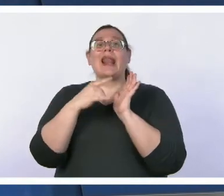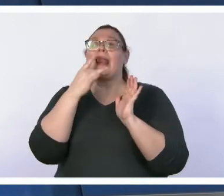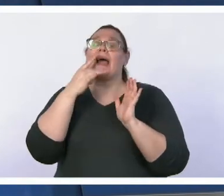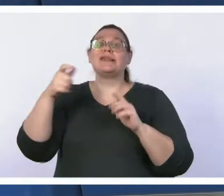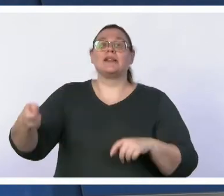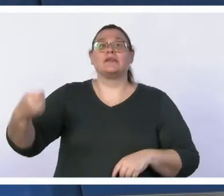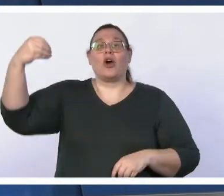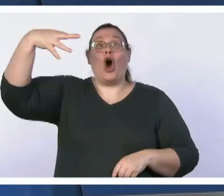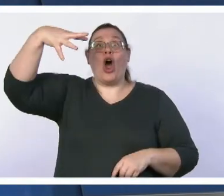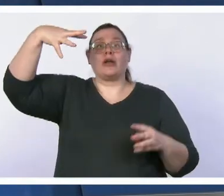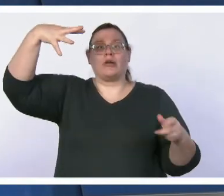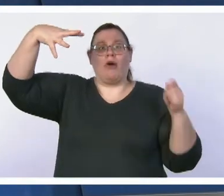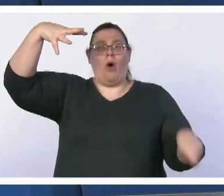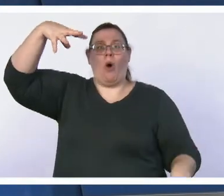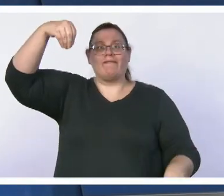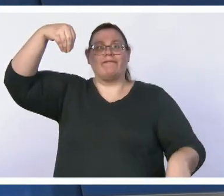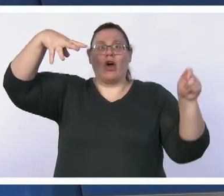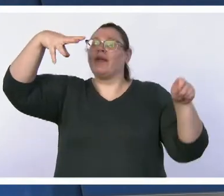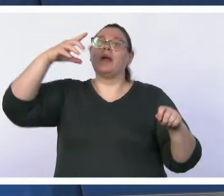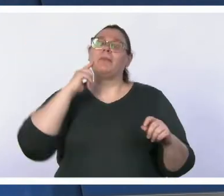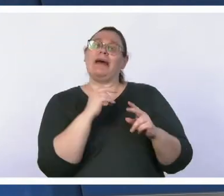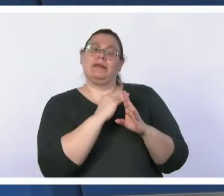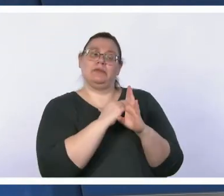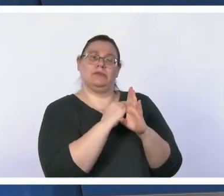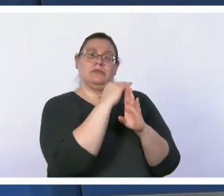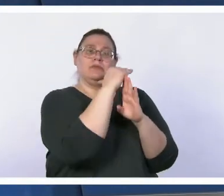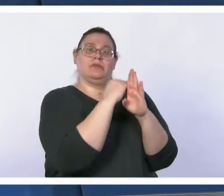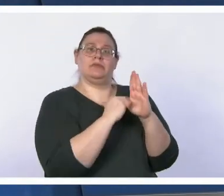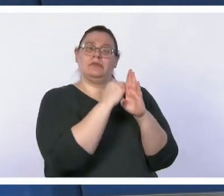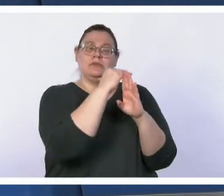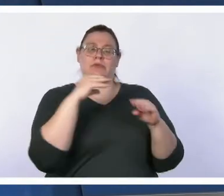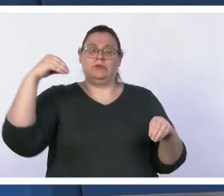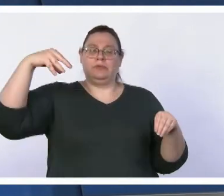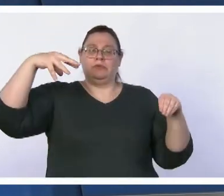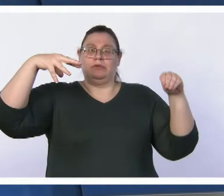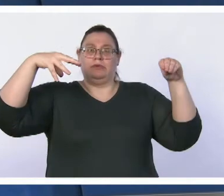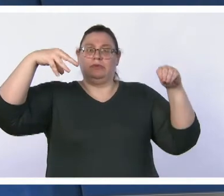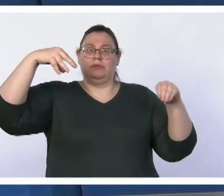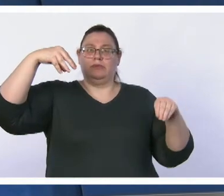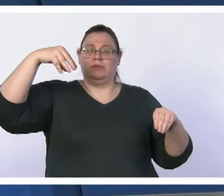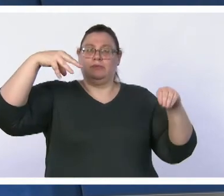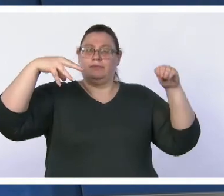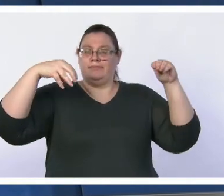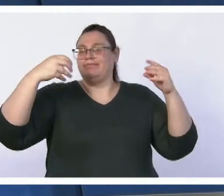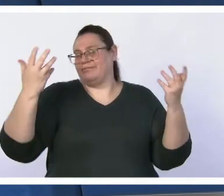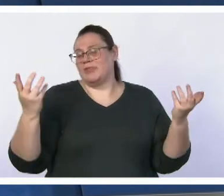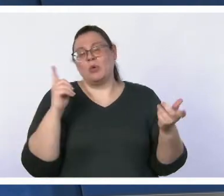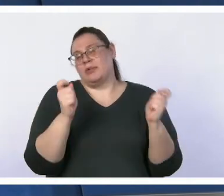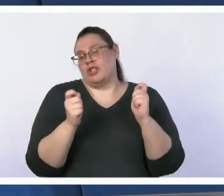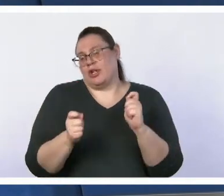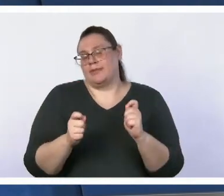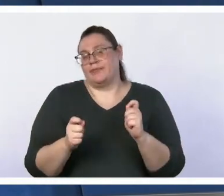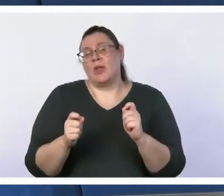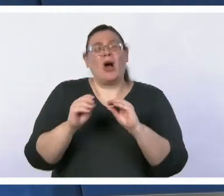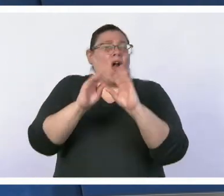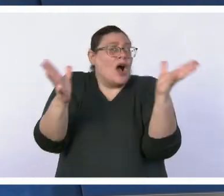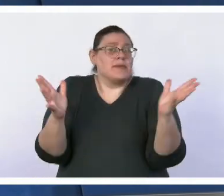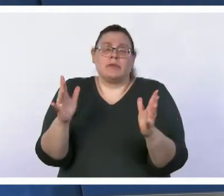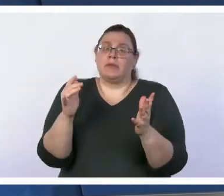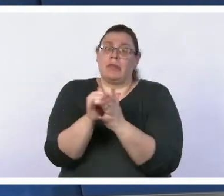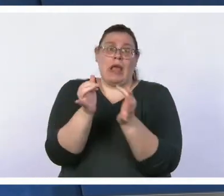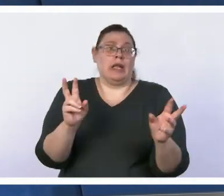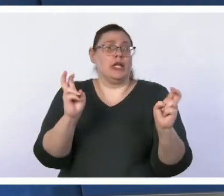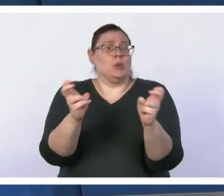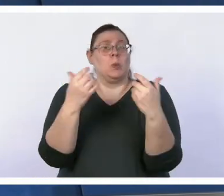exactly what you were saying, there'll be adjustments made the whole time. All right, so obviously this is an incredibly important